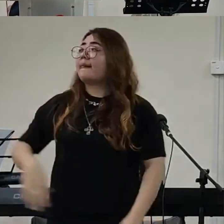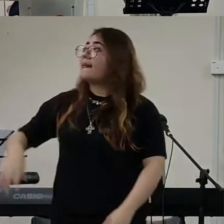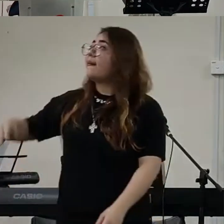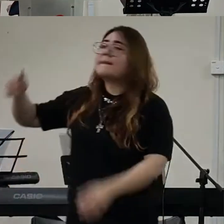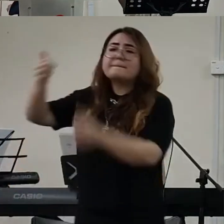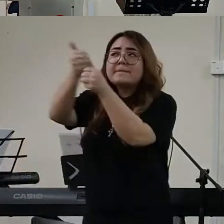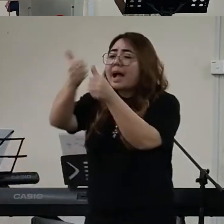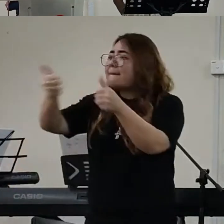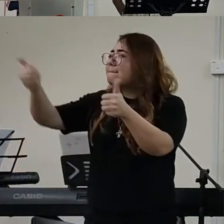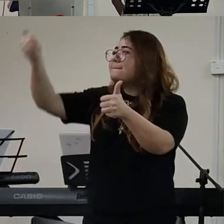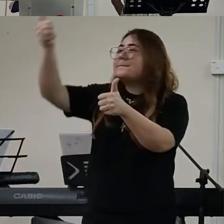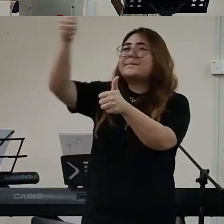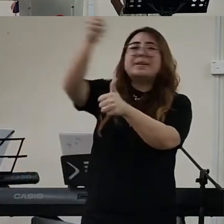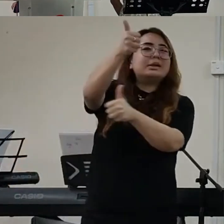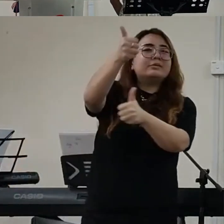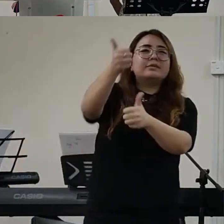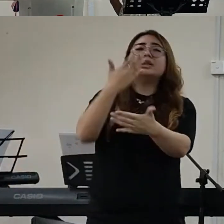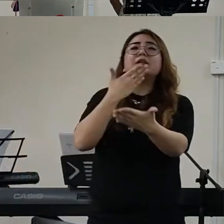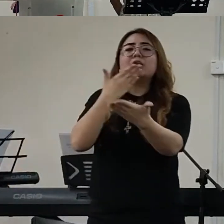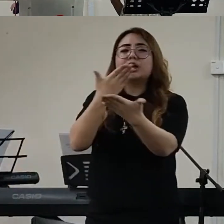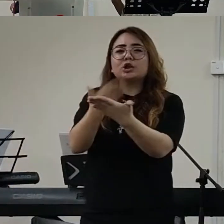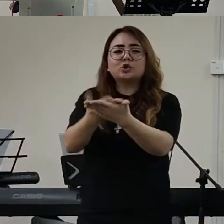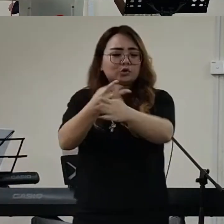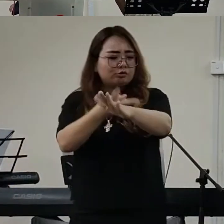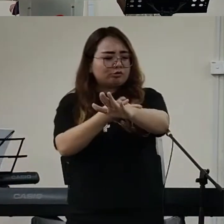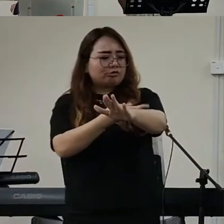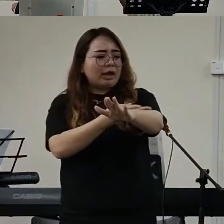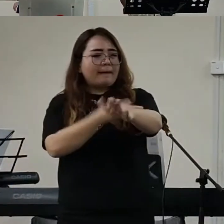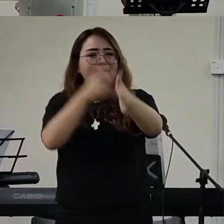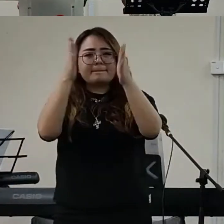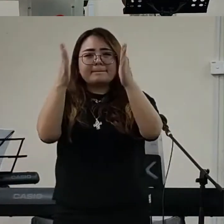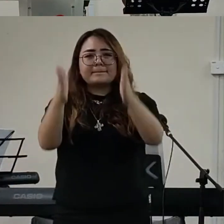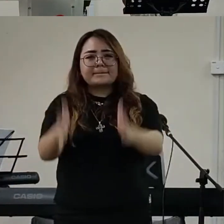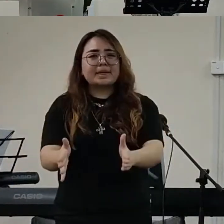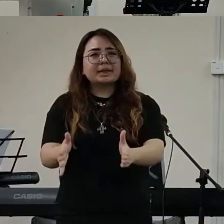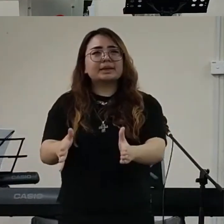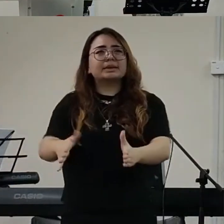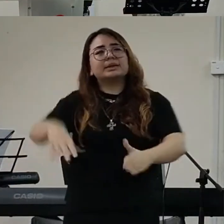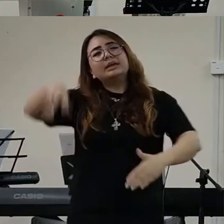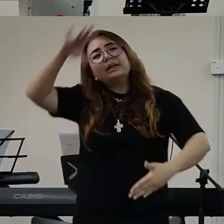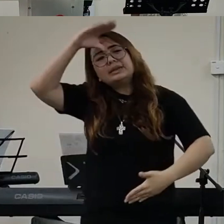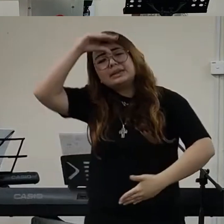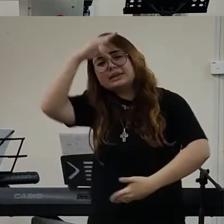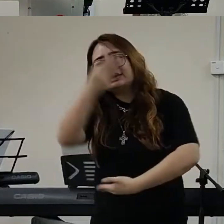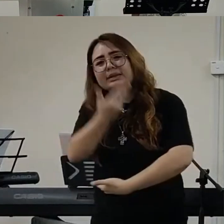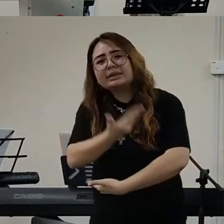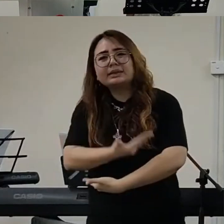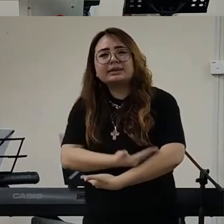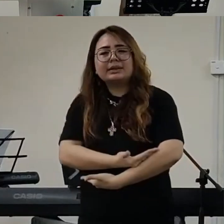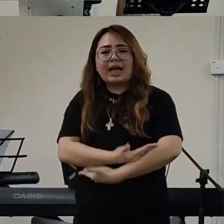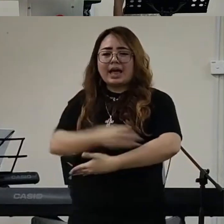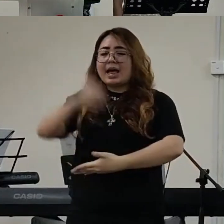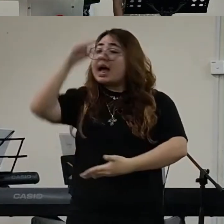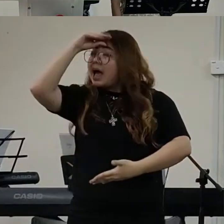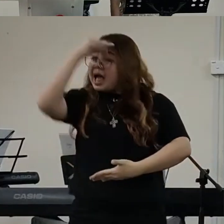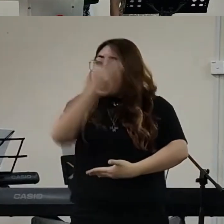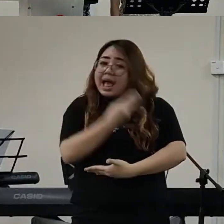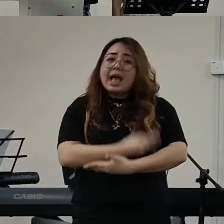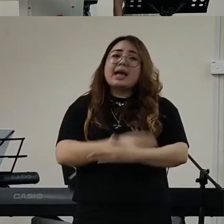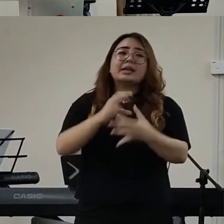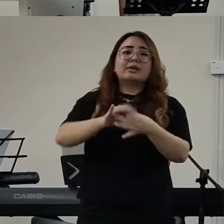shepherd, the good shepherd. He is the son of David. Who is the son of David? Who is the son of